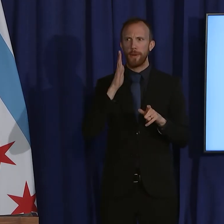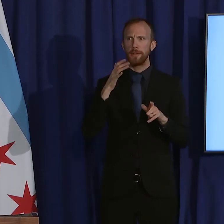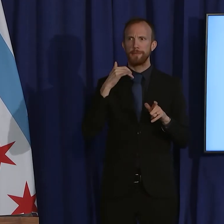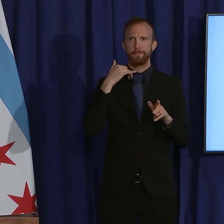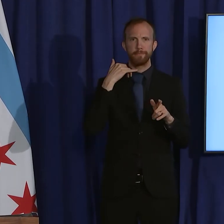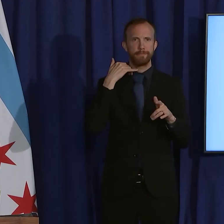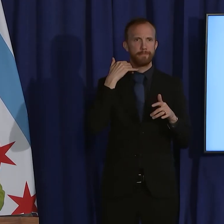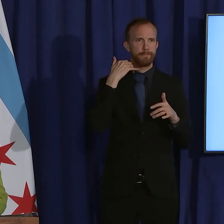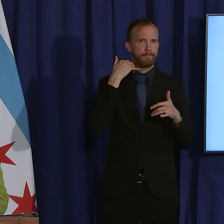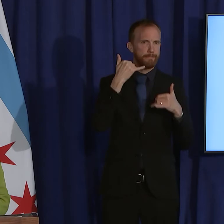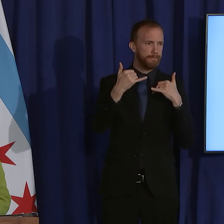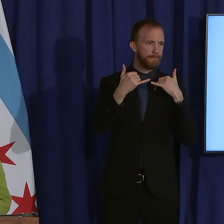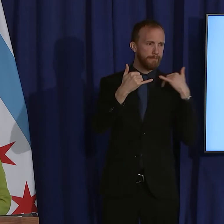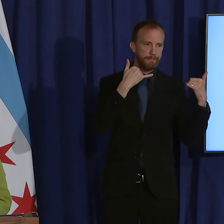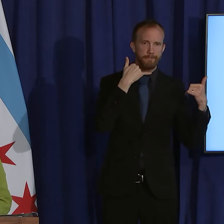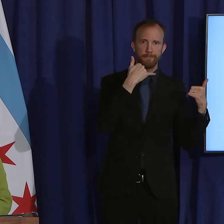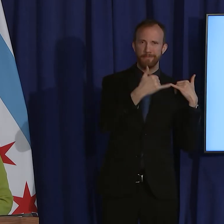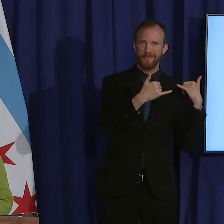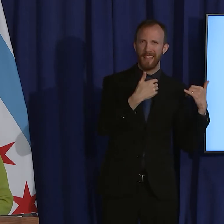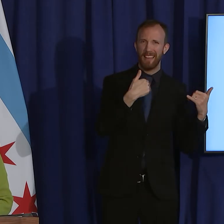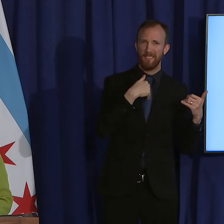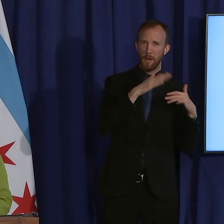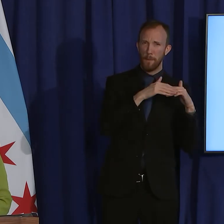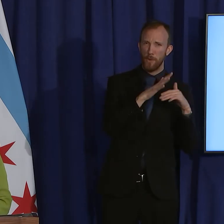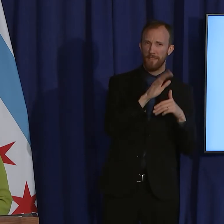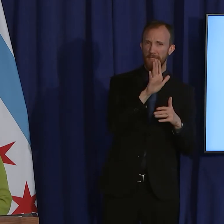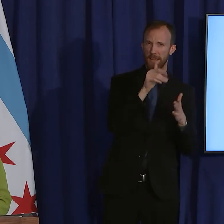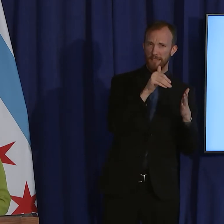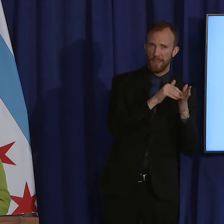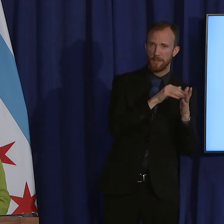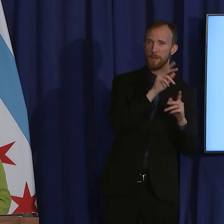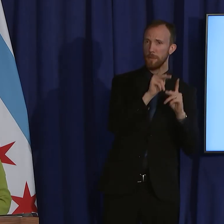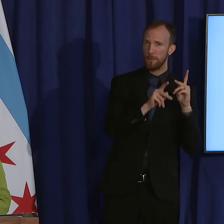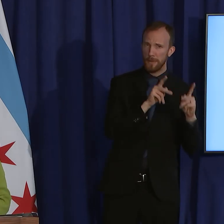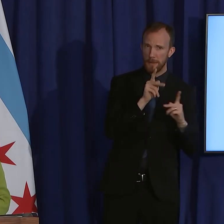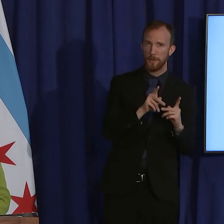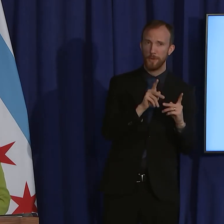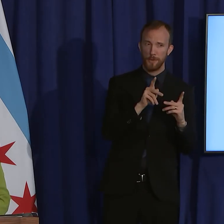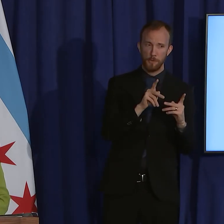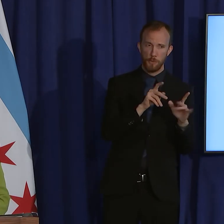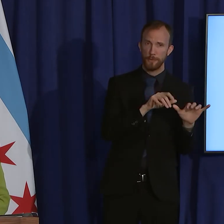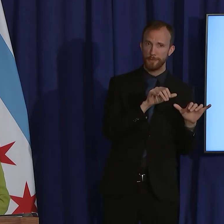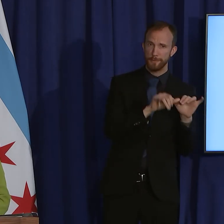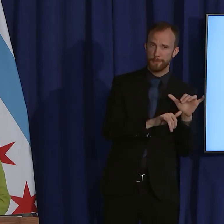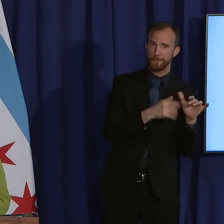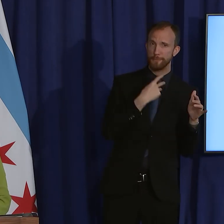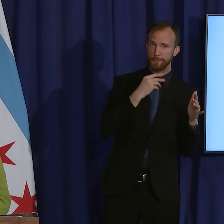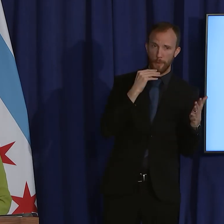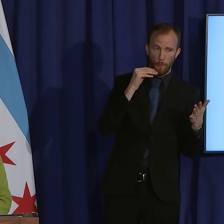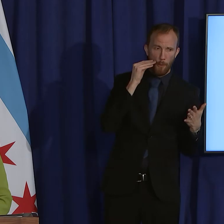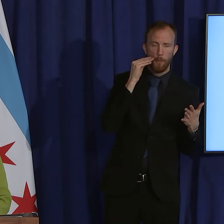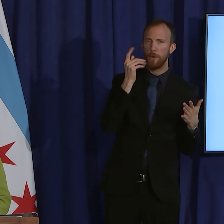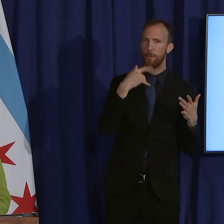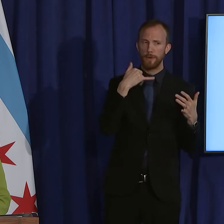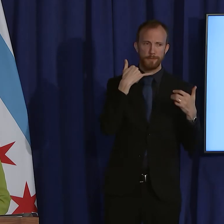the approximately 5,000 people who have registered for the homebound program. We know that there's a lot of demand for that program and remain committed, but we do want to give a